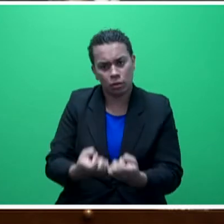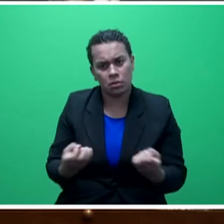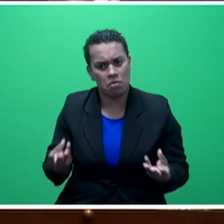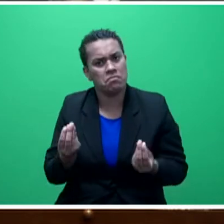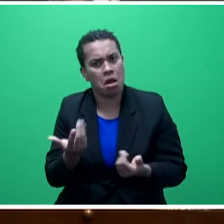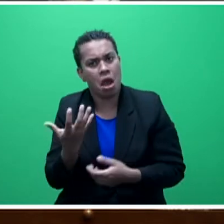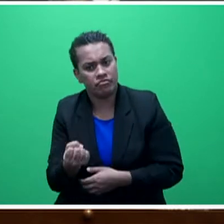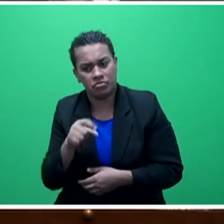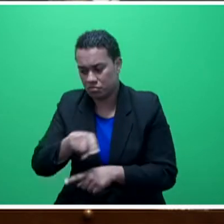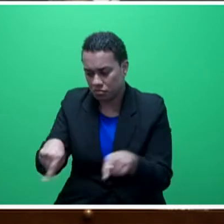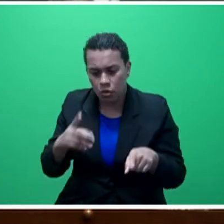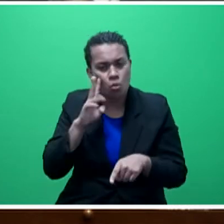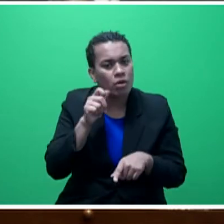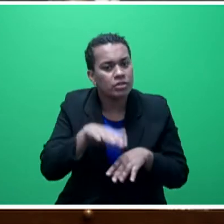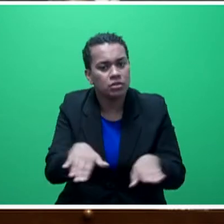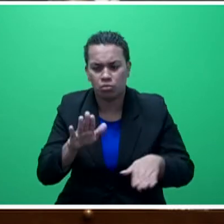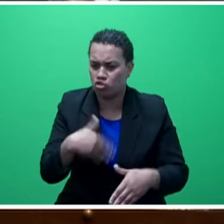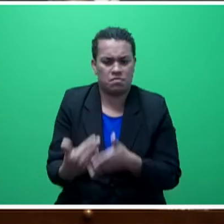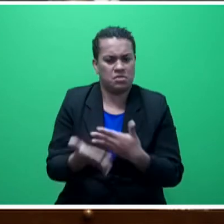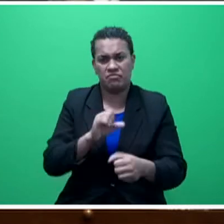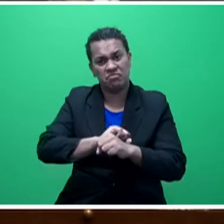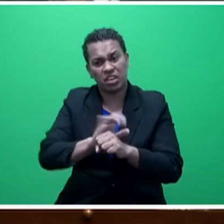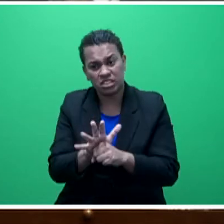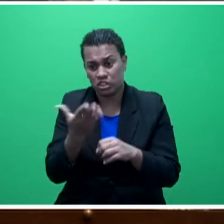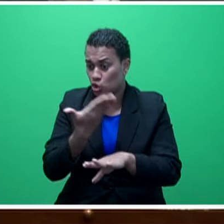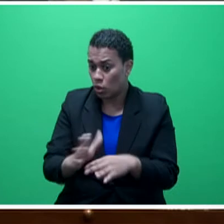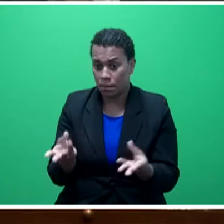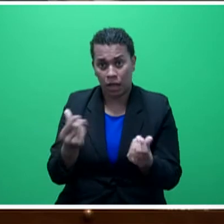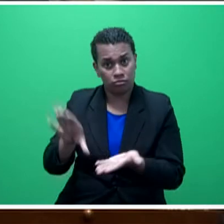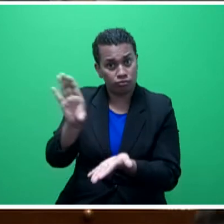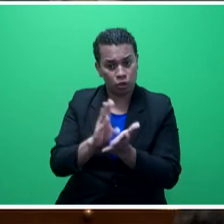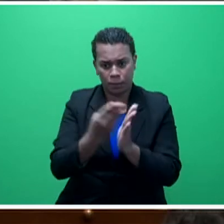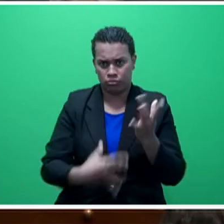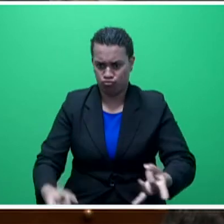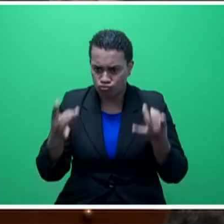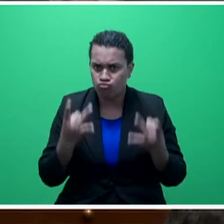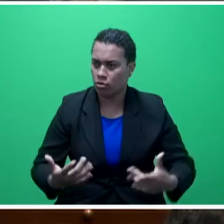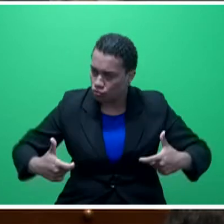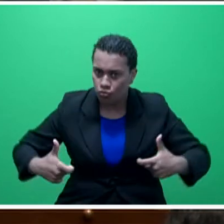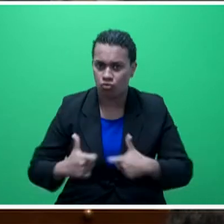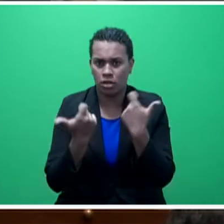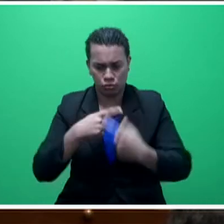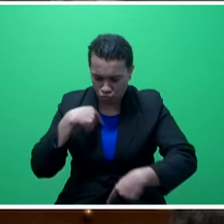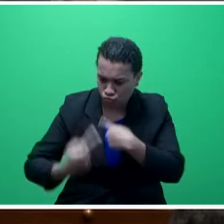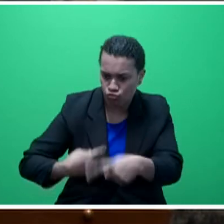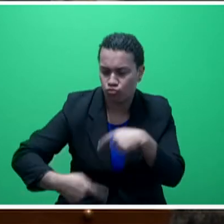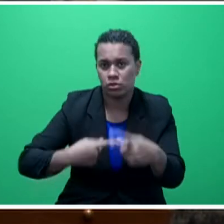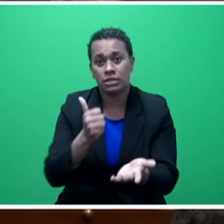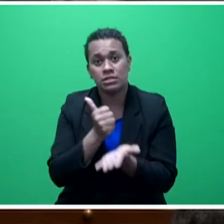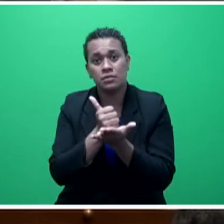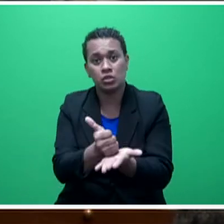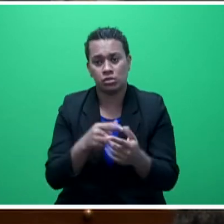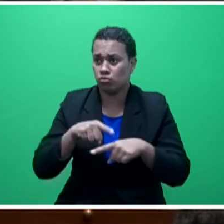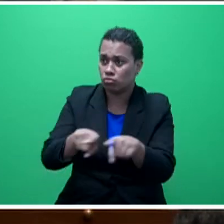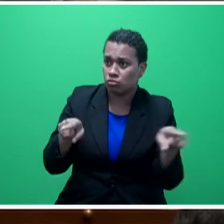even in a crisis. And with the new budget, we are ready to take on the challenge to continue to assist them. We will continue to